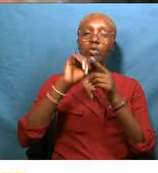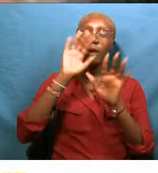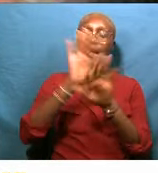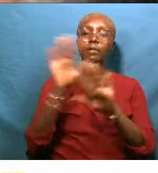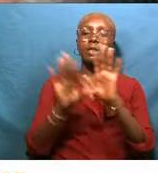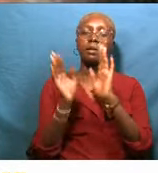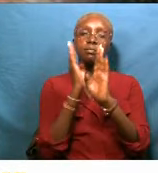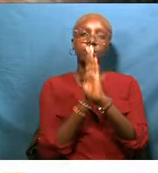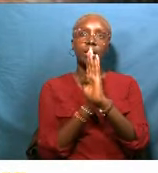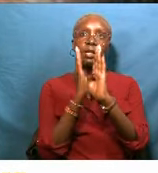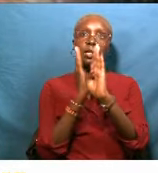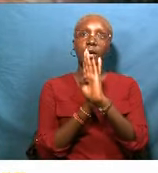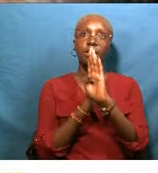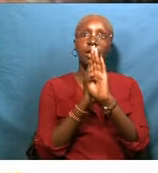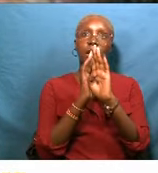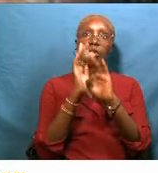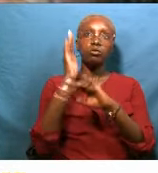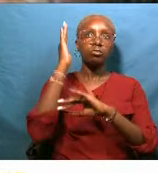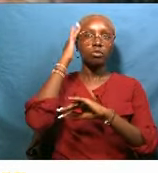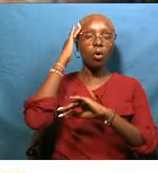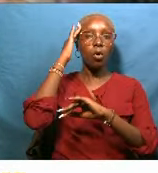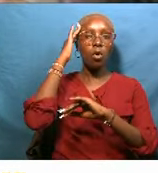our hearts, cleanse us from the